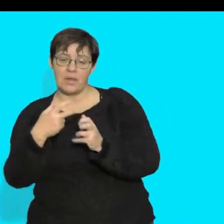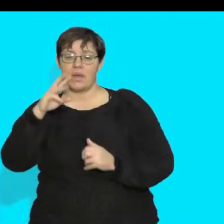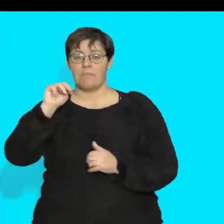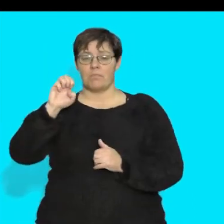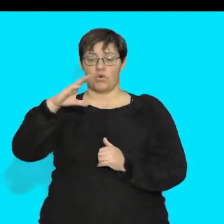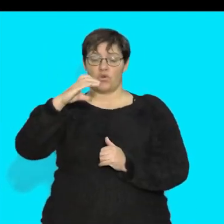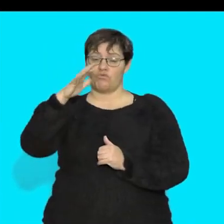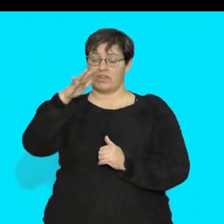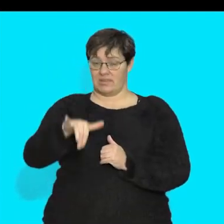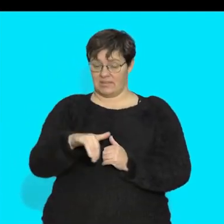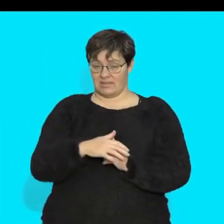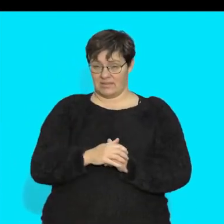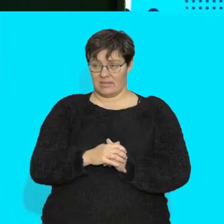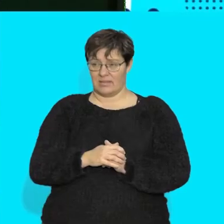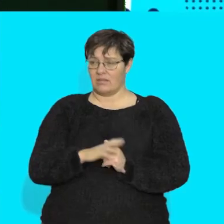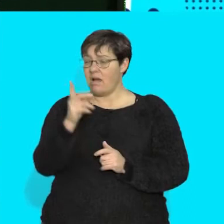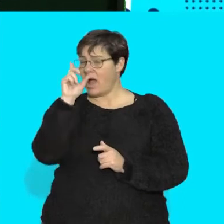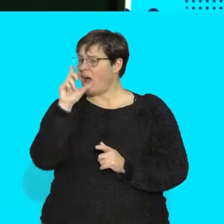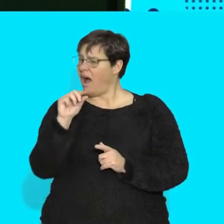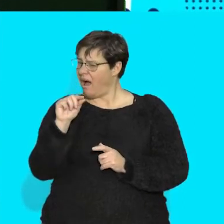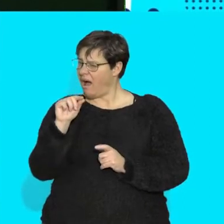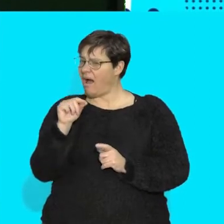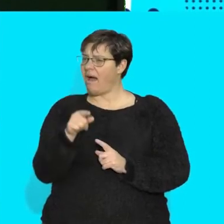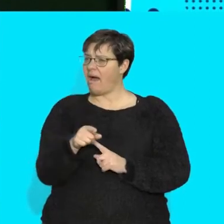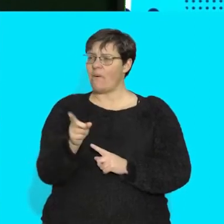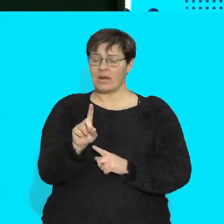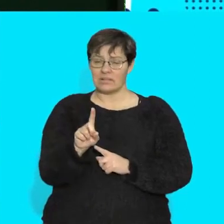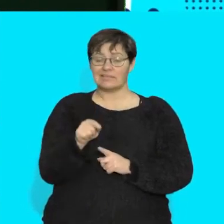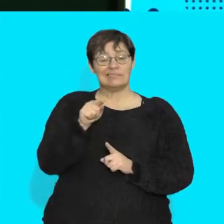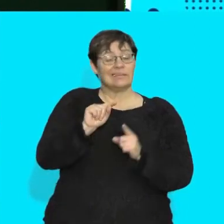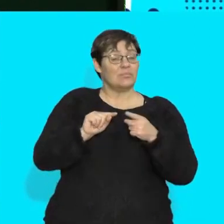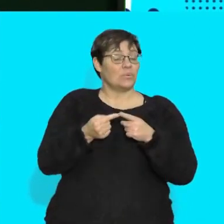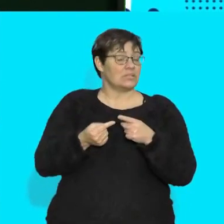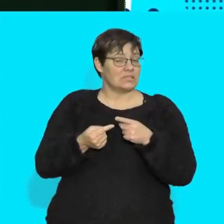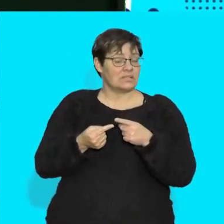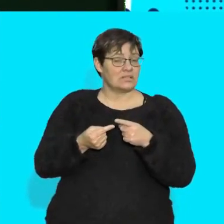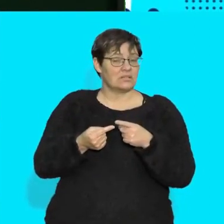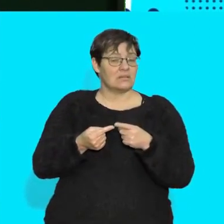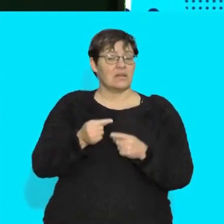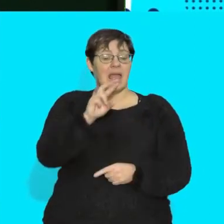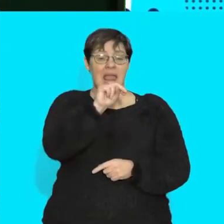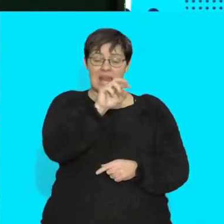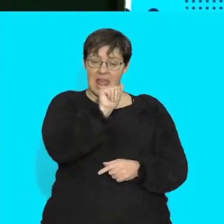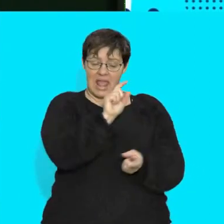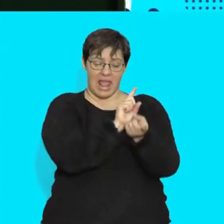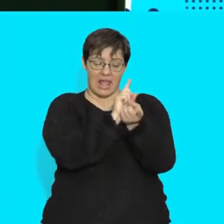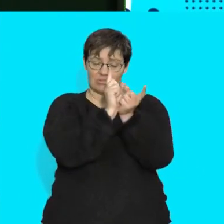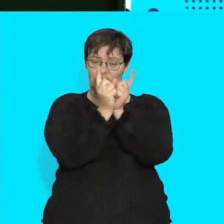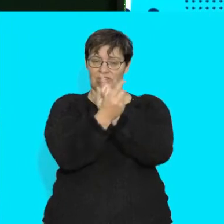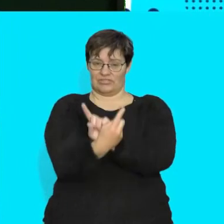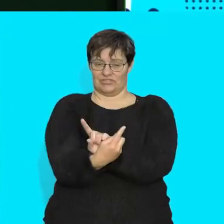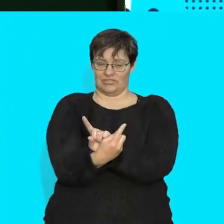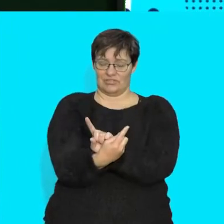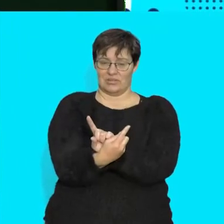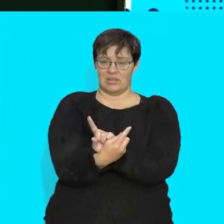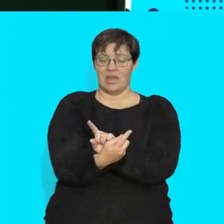here is that at that point, the sodium would exchange and gain an electron